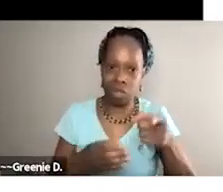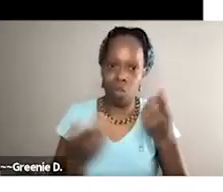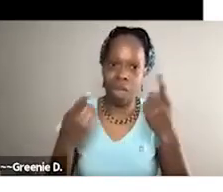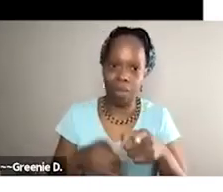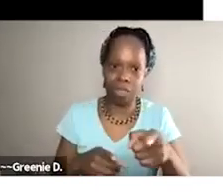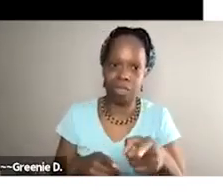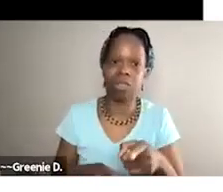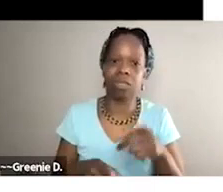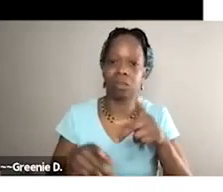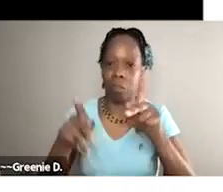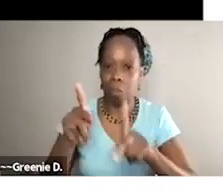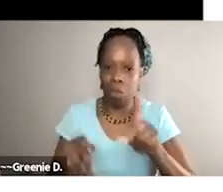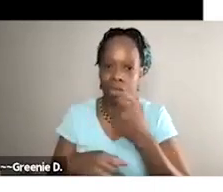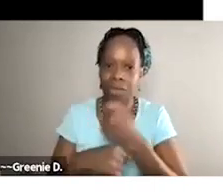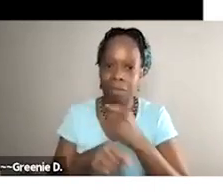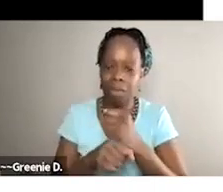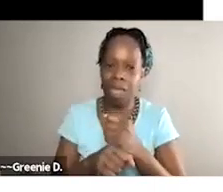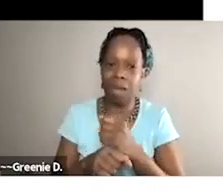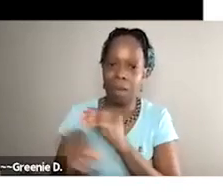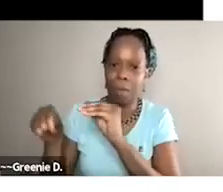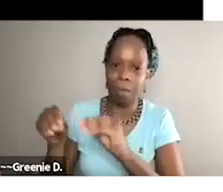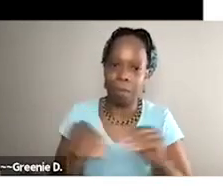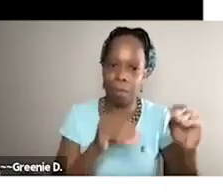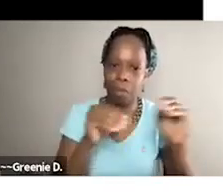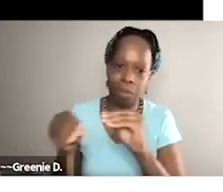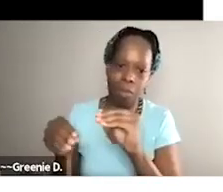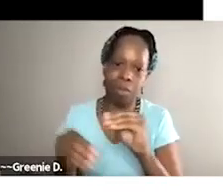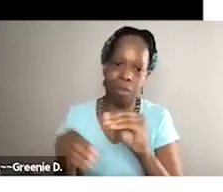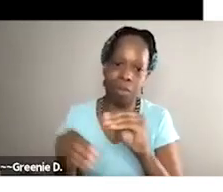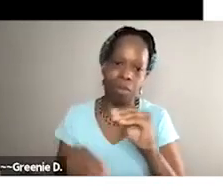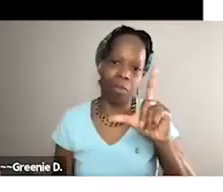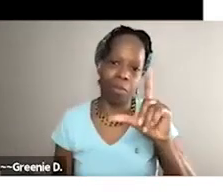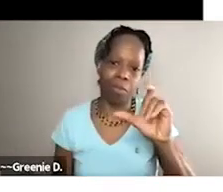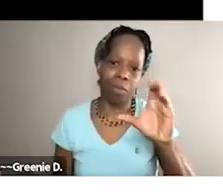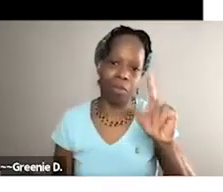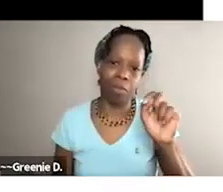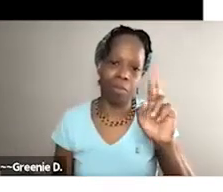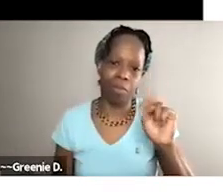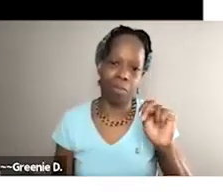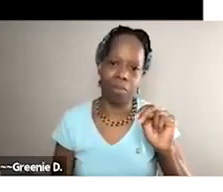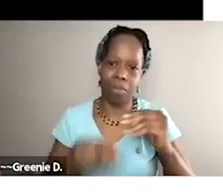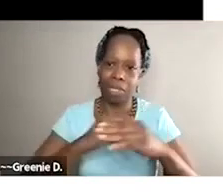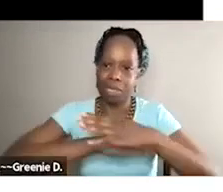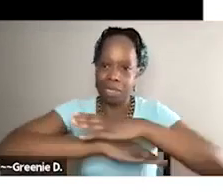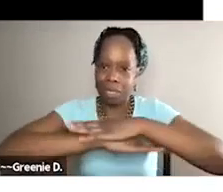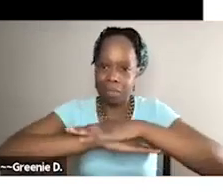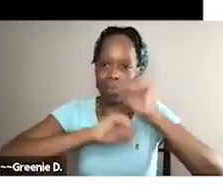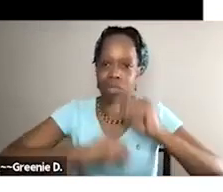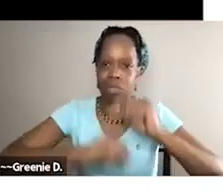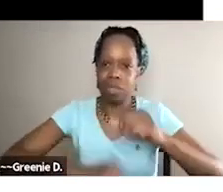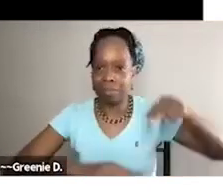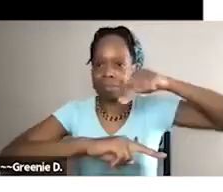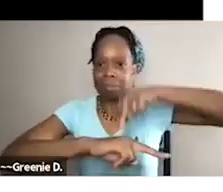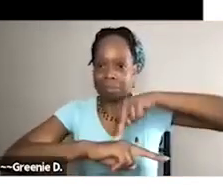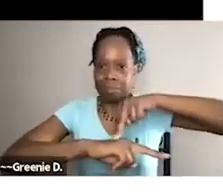portable lectern so that she could be up there presenting in the way that she wanted to be, and, you know, having it